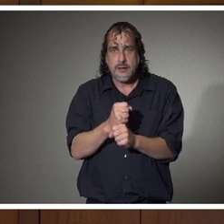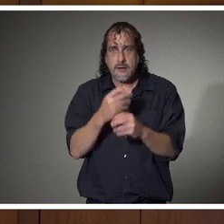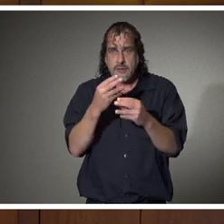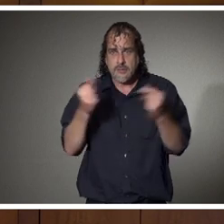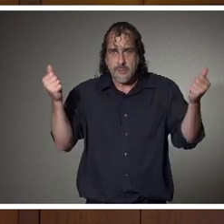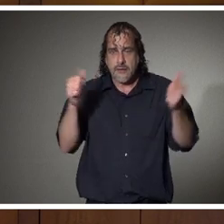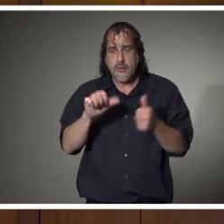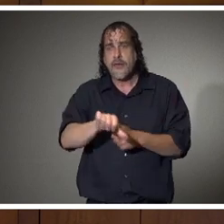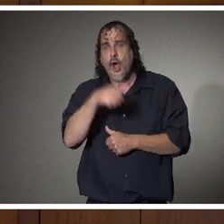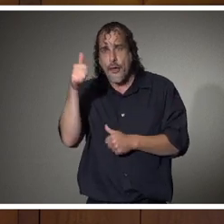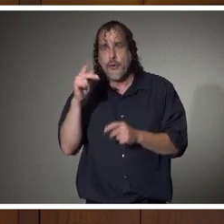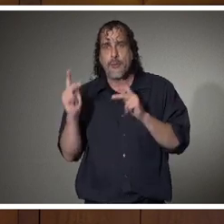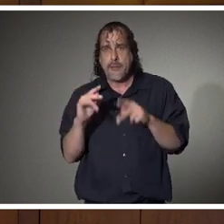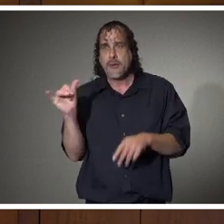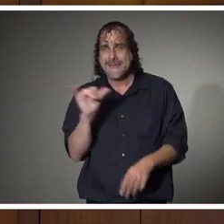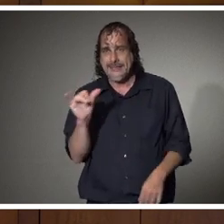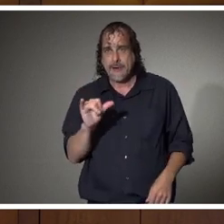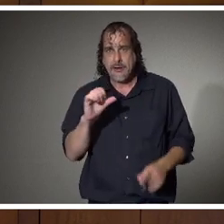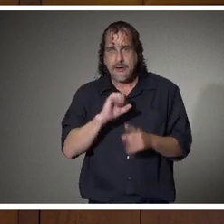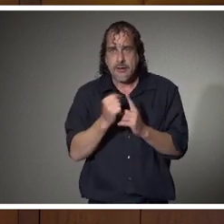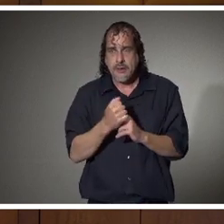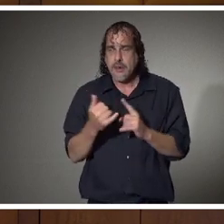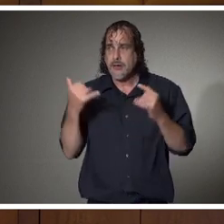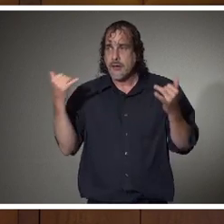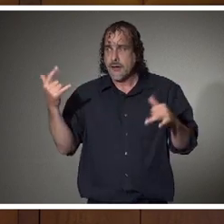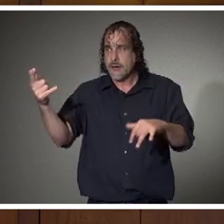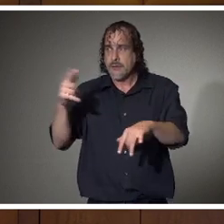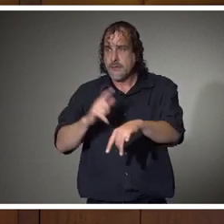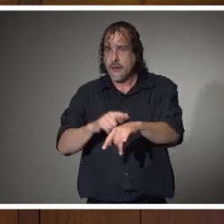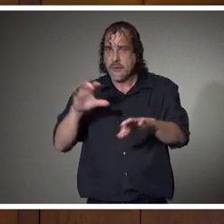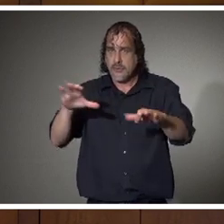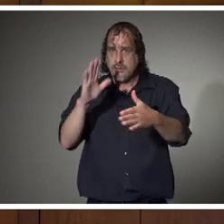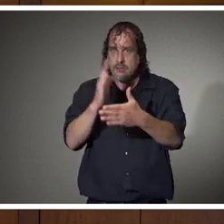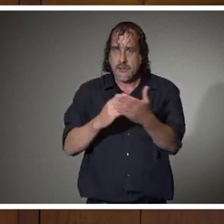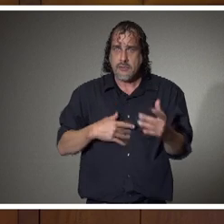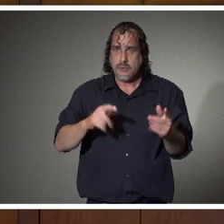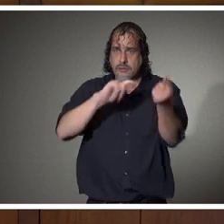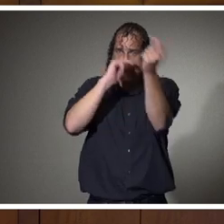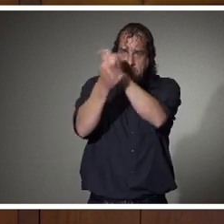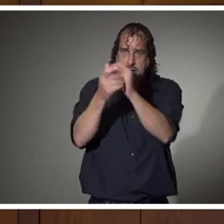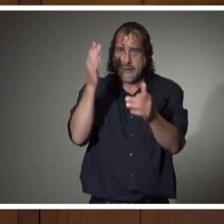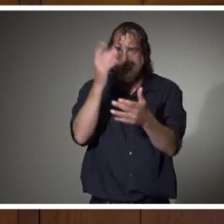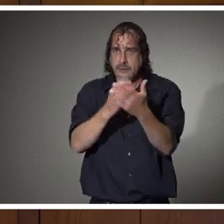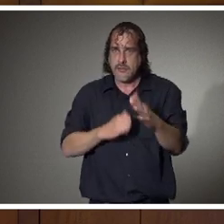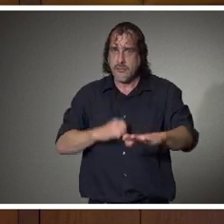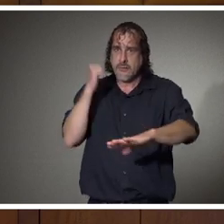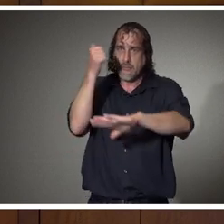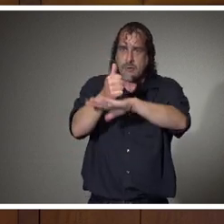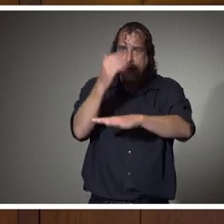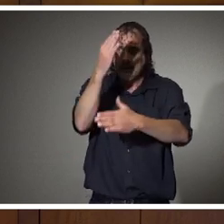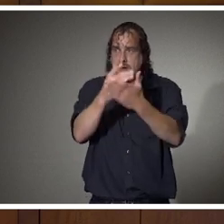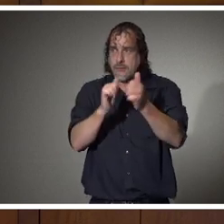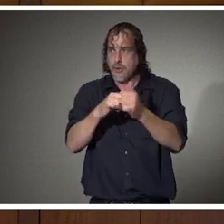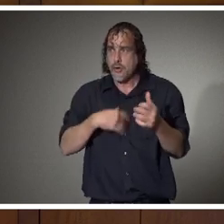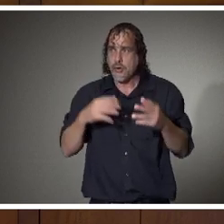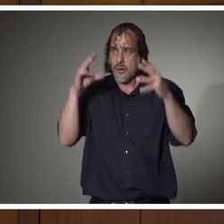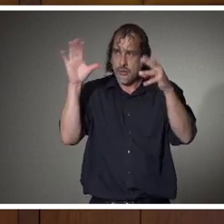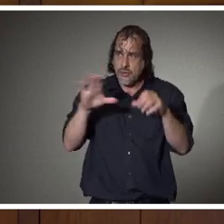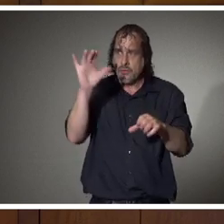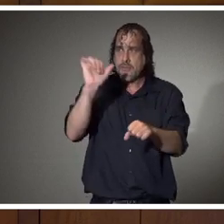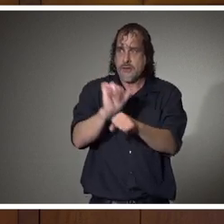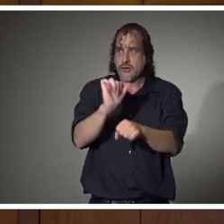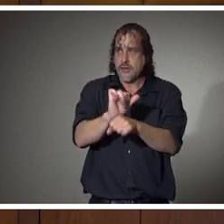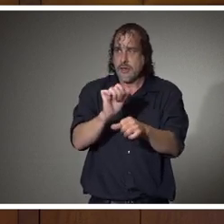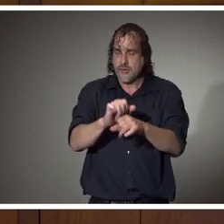other Mississippians. Is it time to do something, make a change to make sure you put someone in place that can do the job to make sure